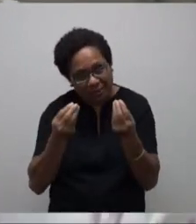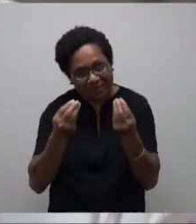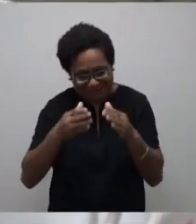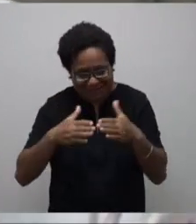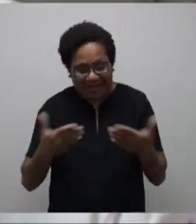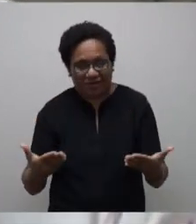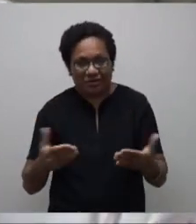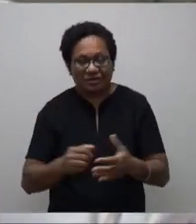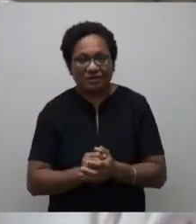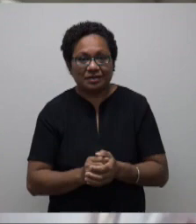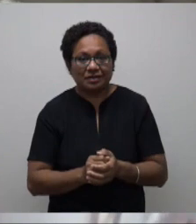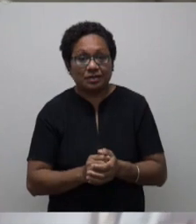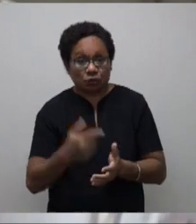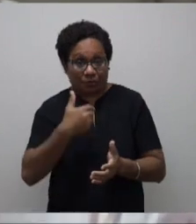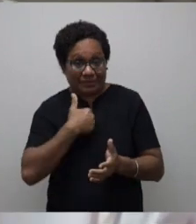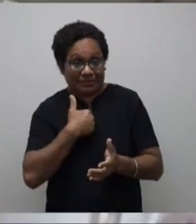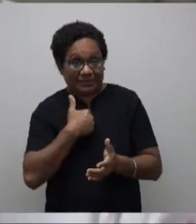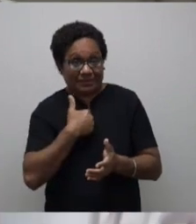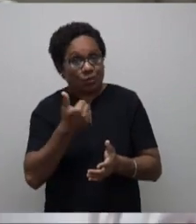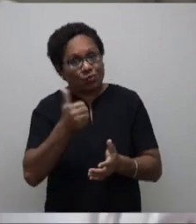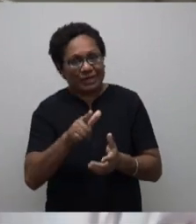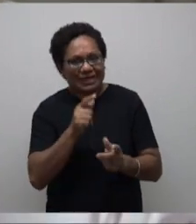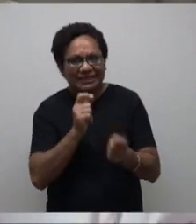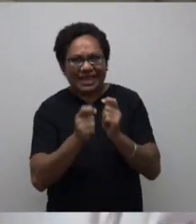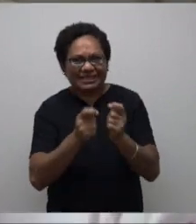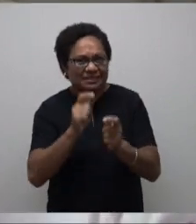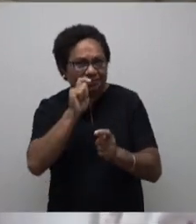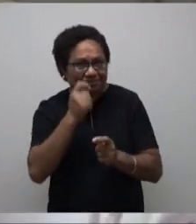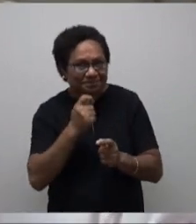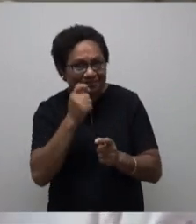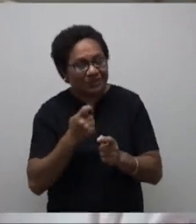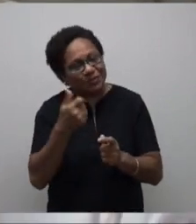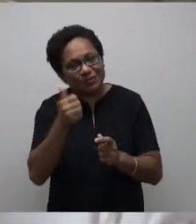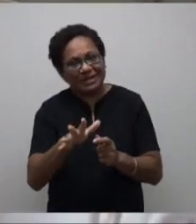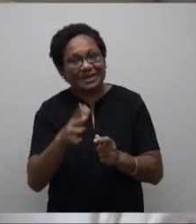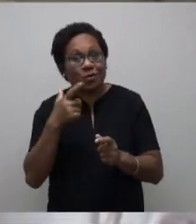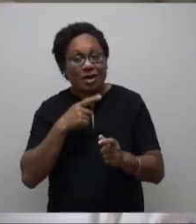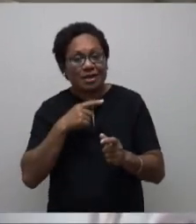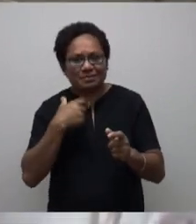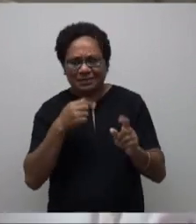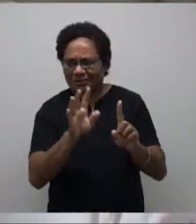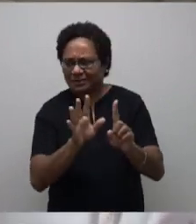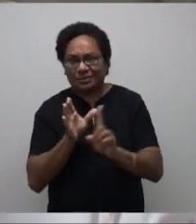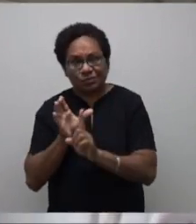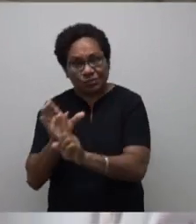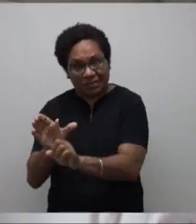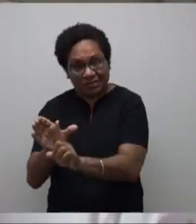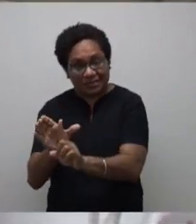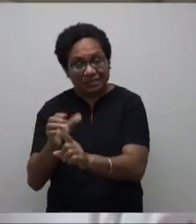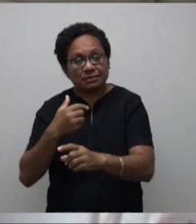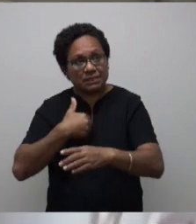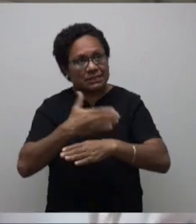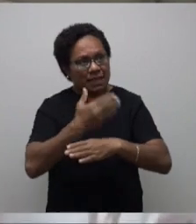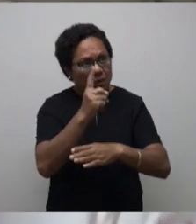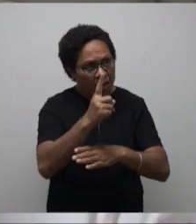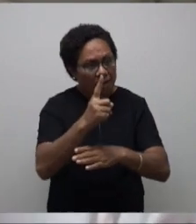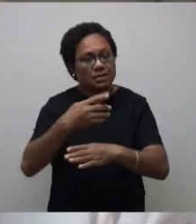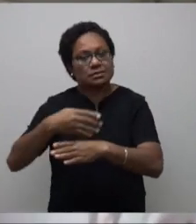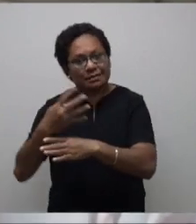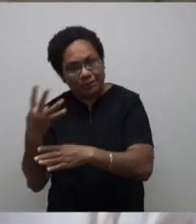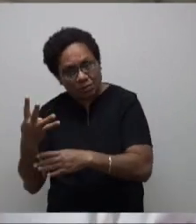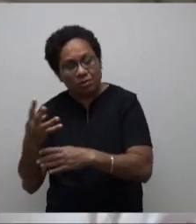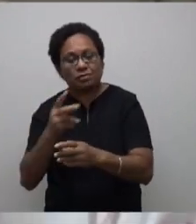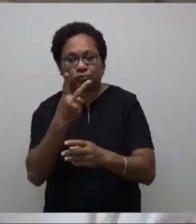I have tested twice already during my quarantine on day 1 and day 4. My being home is